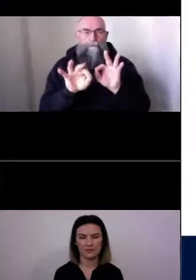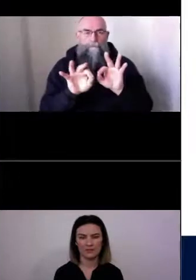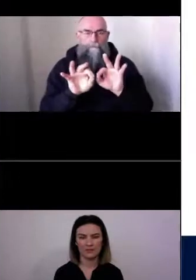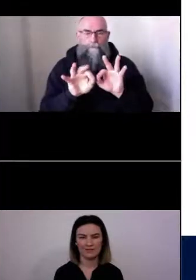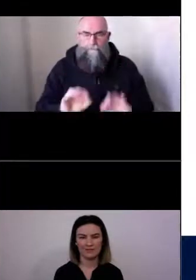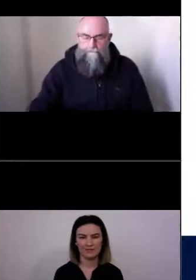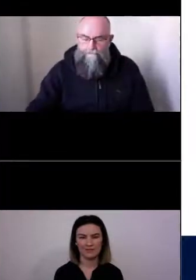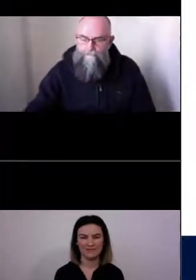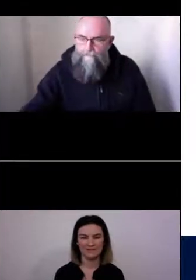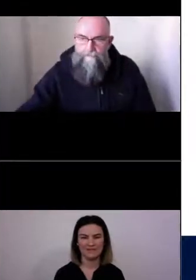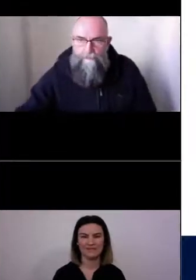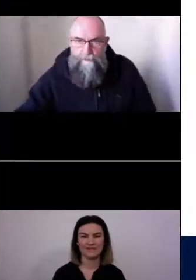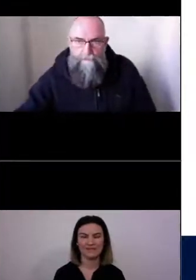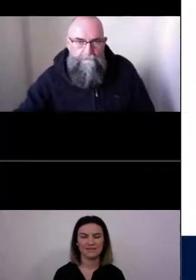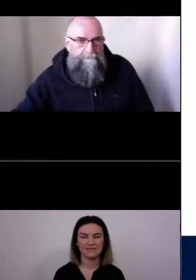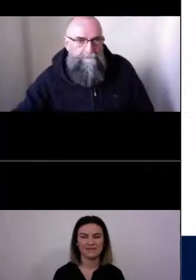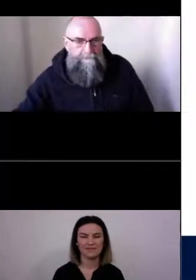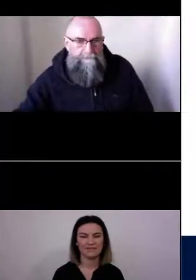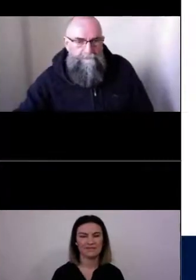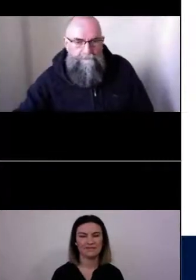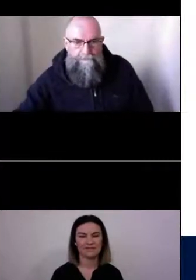slide, please.